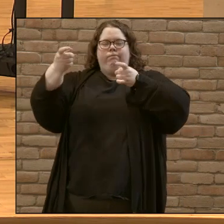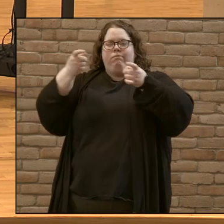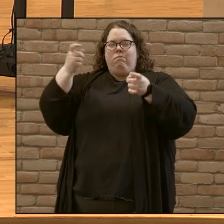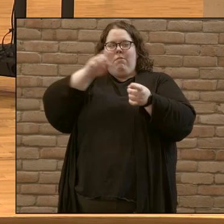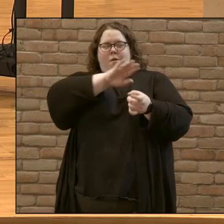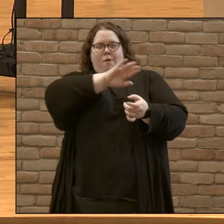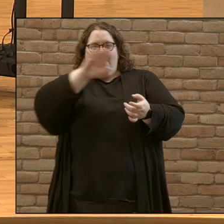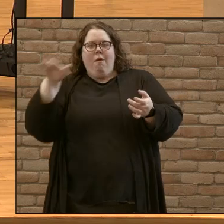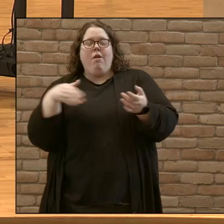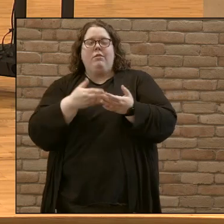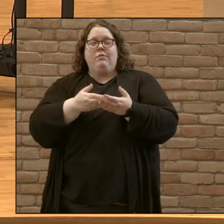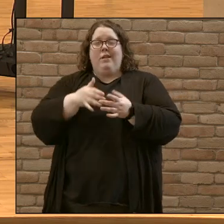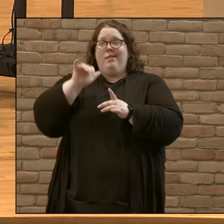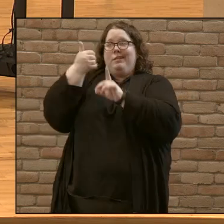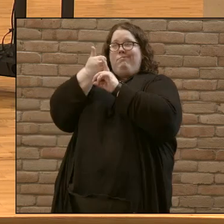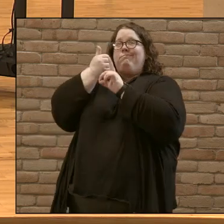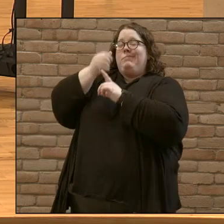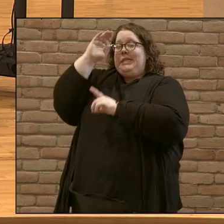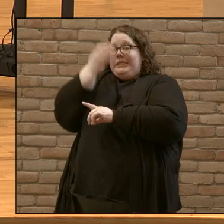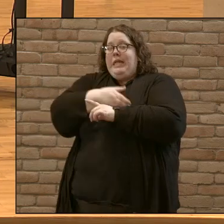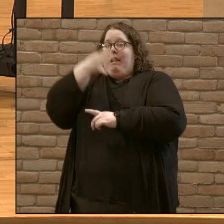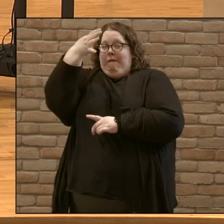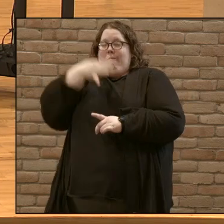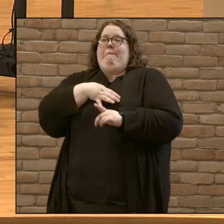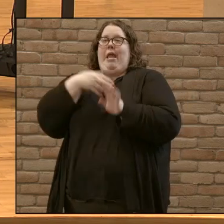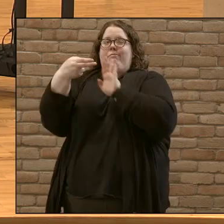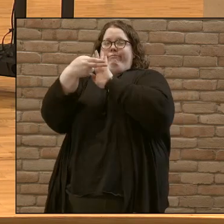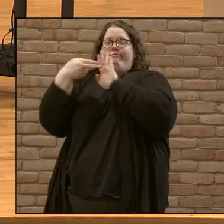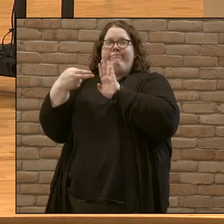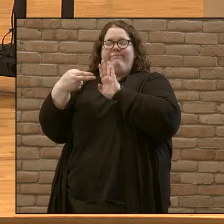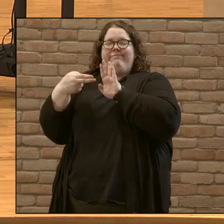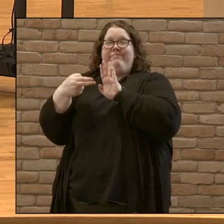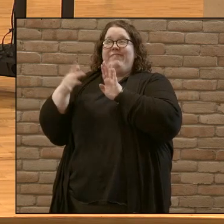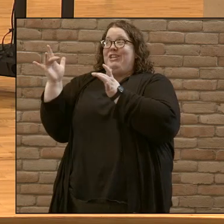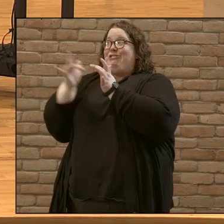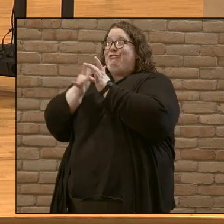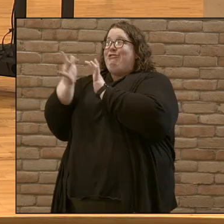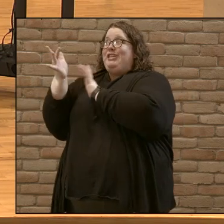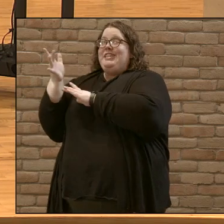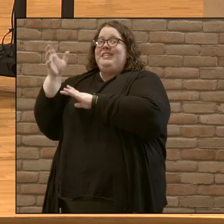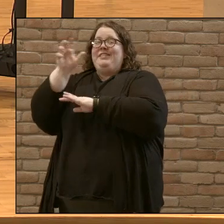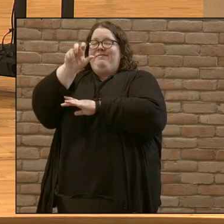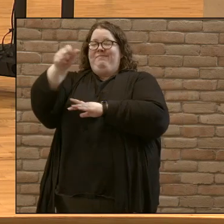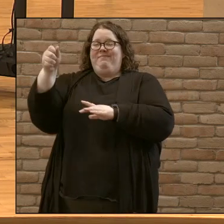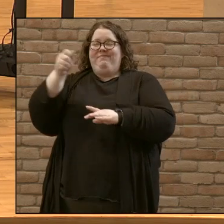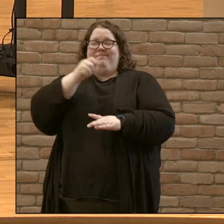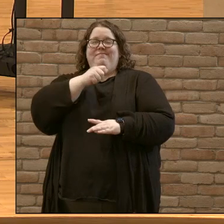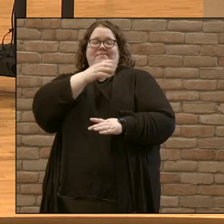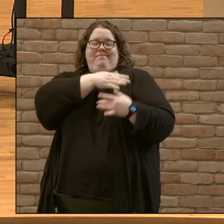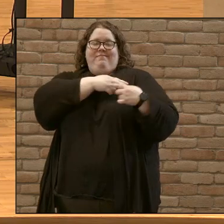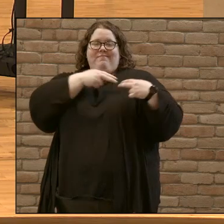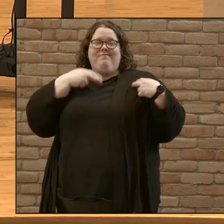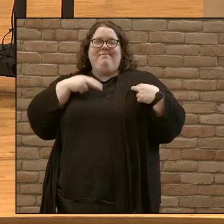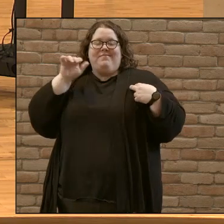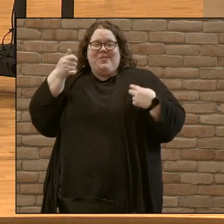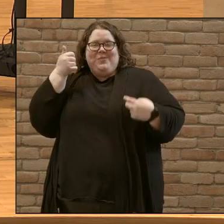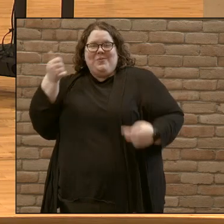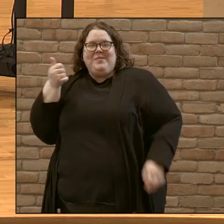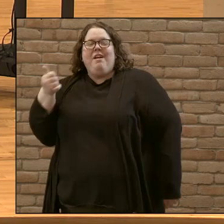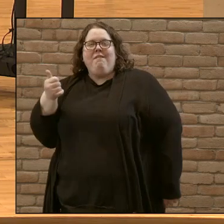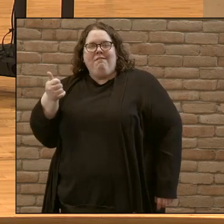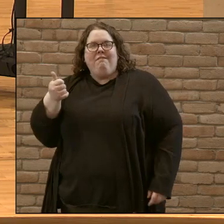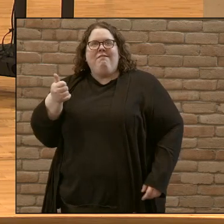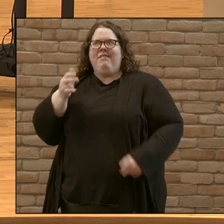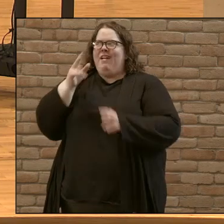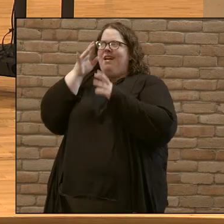nations. That's the Son of Man. And this is the title that Jesus gives to himself. It's fascinating. And